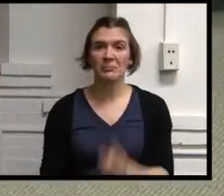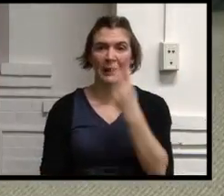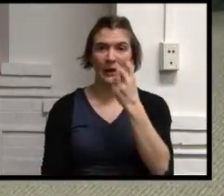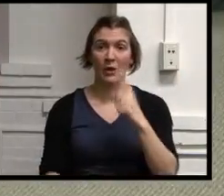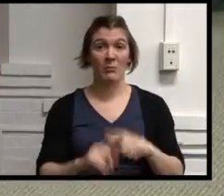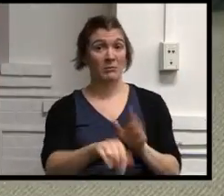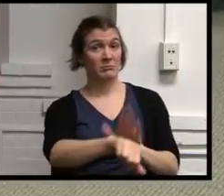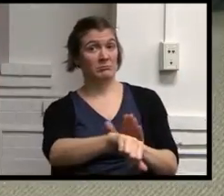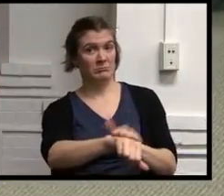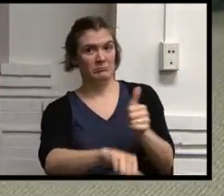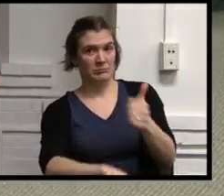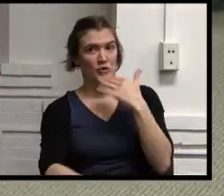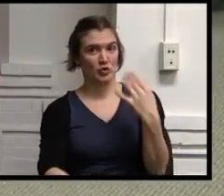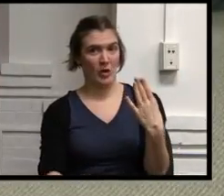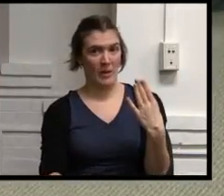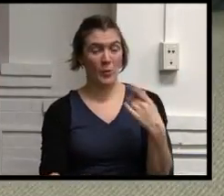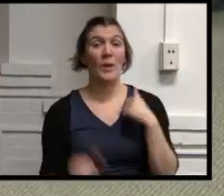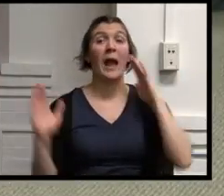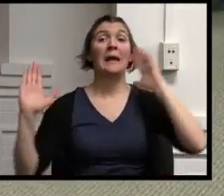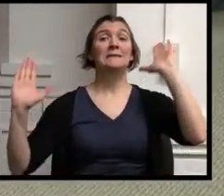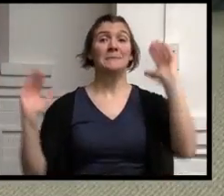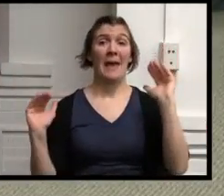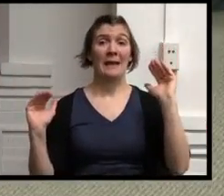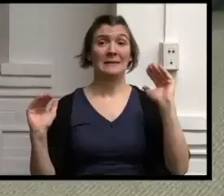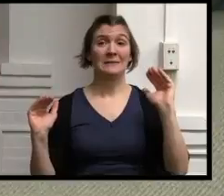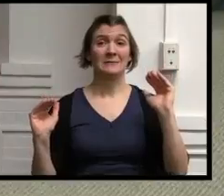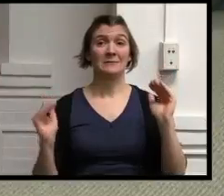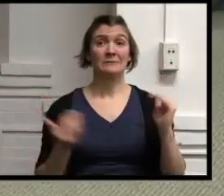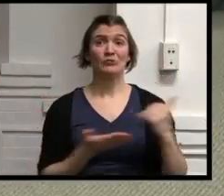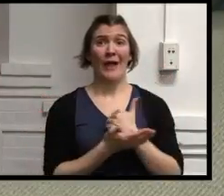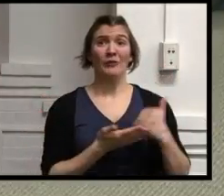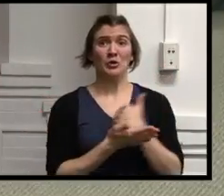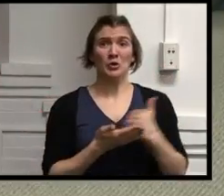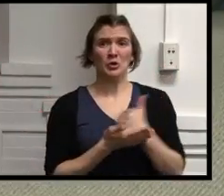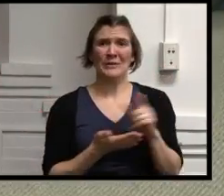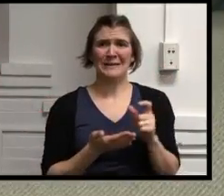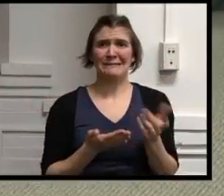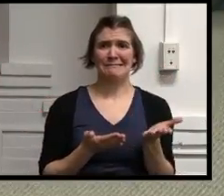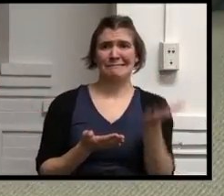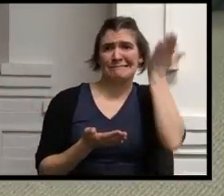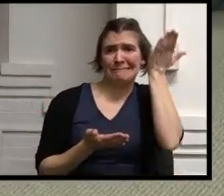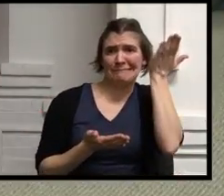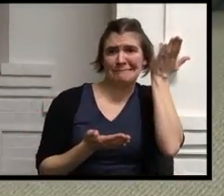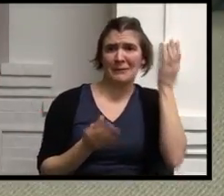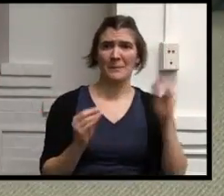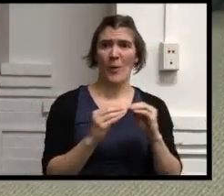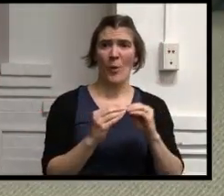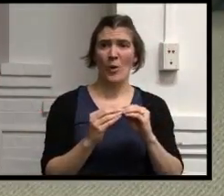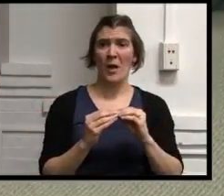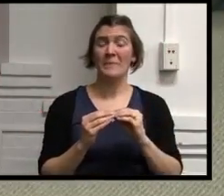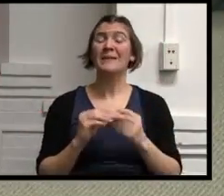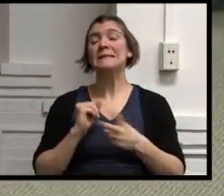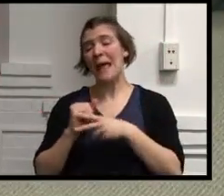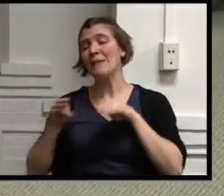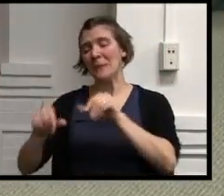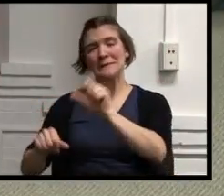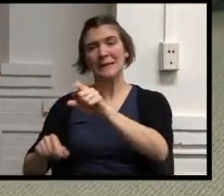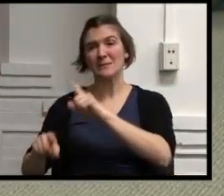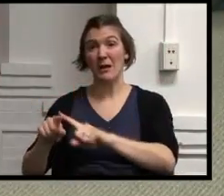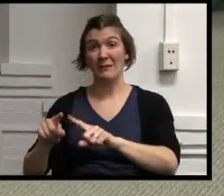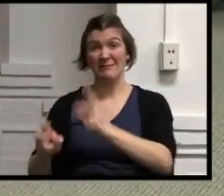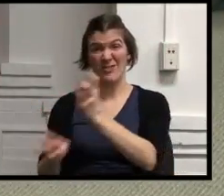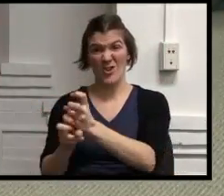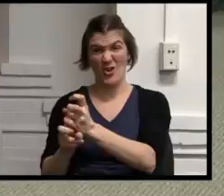the expectation is, you know, the revenue side really we really need to work on the revenue side